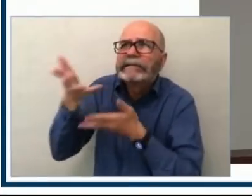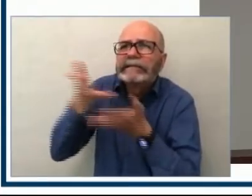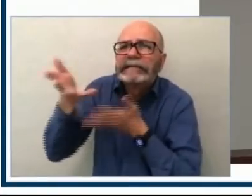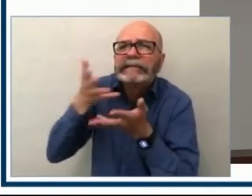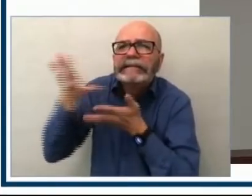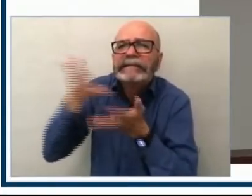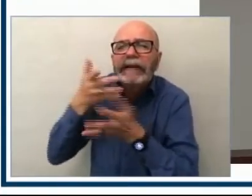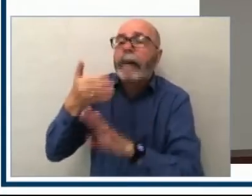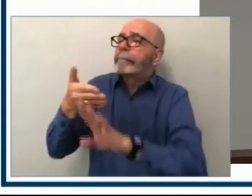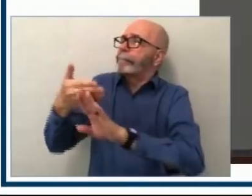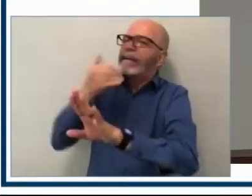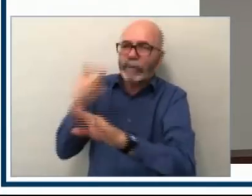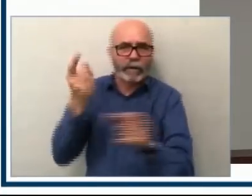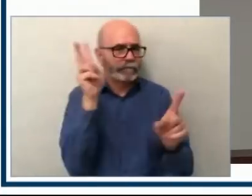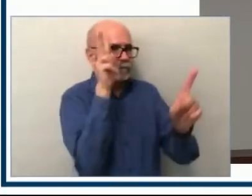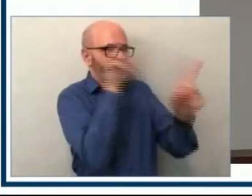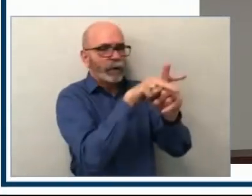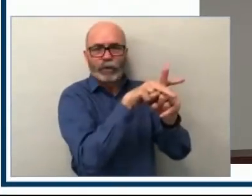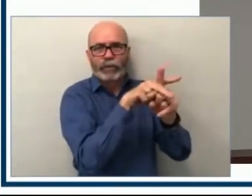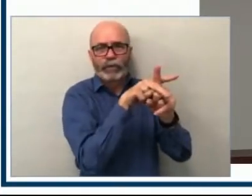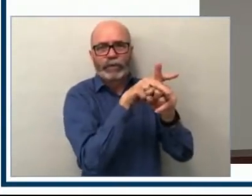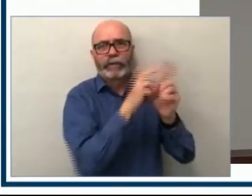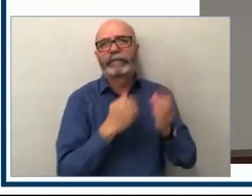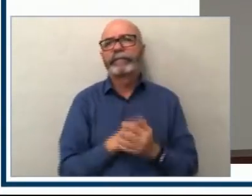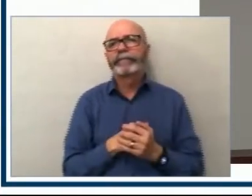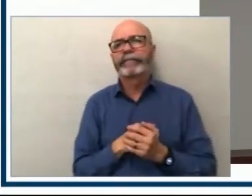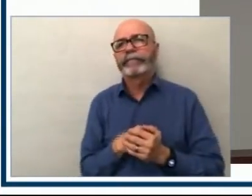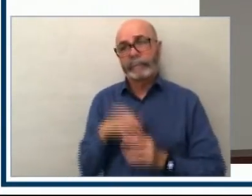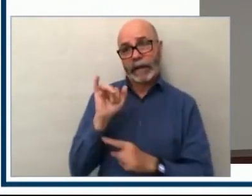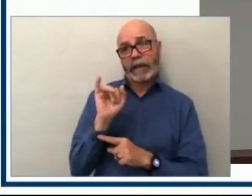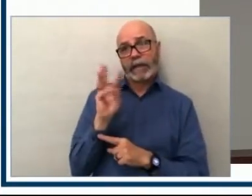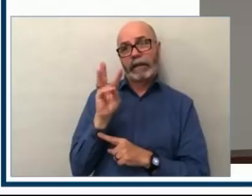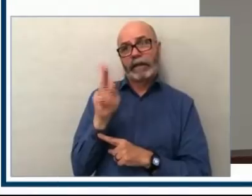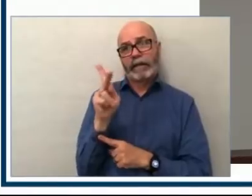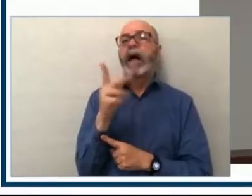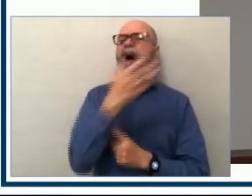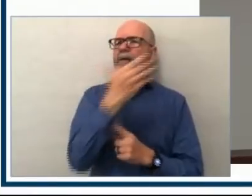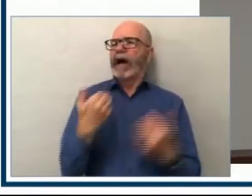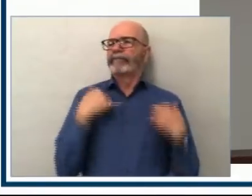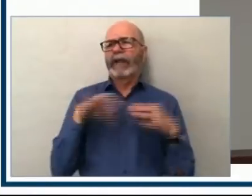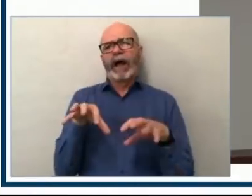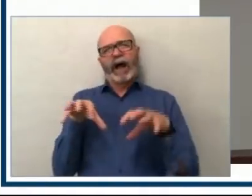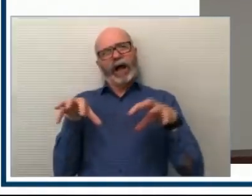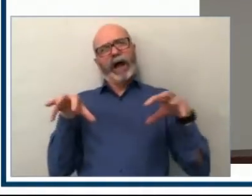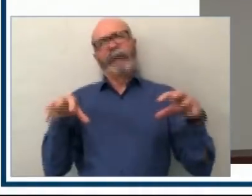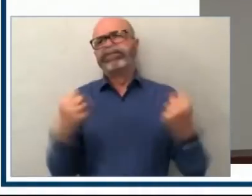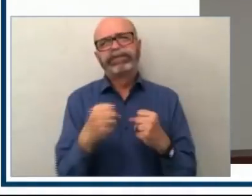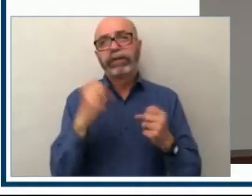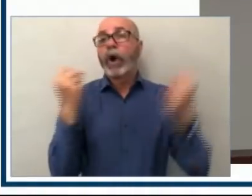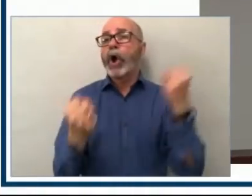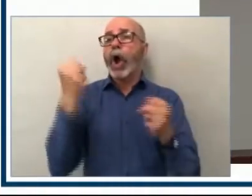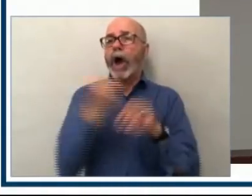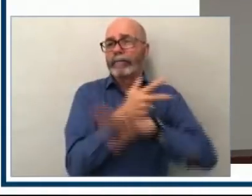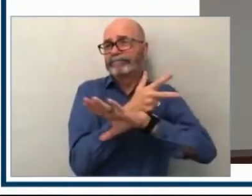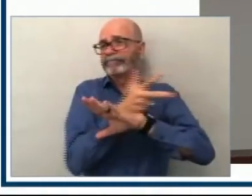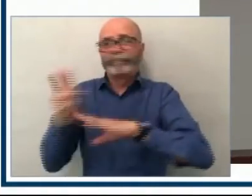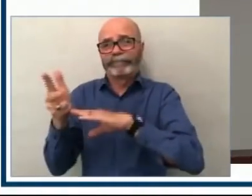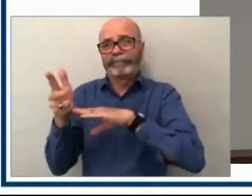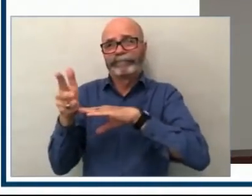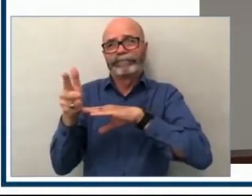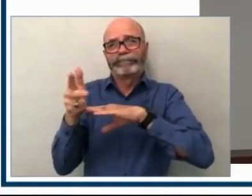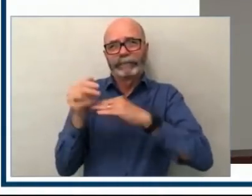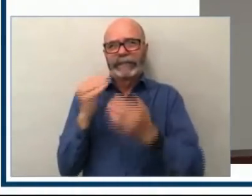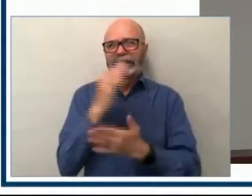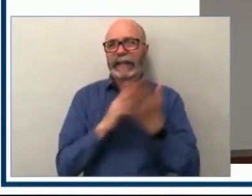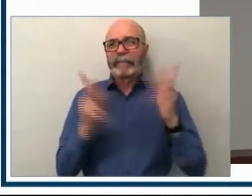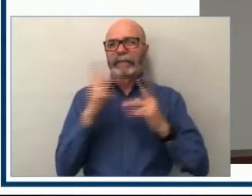The IWK has taken measures to ensure there is enough parking for people on the clinic days. I know there was a question about this on Friday. In addition